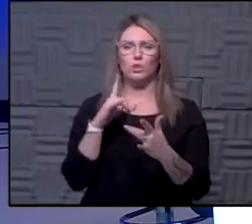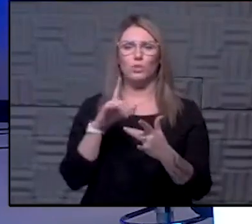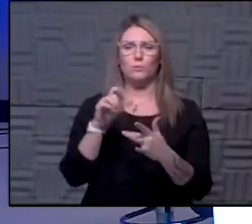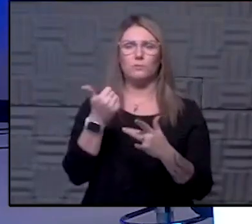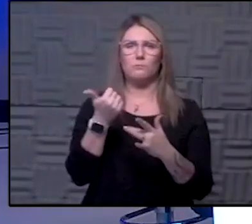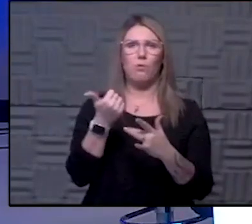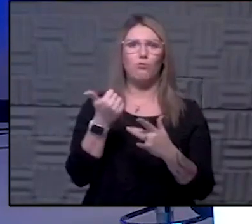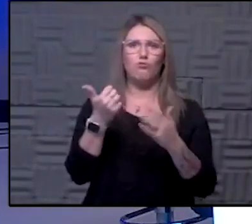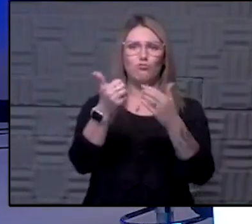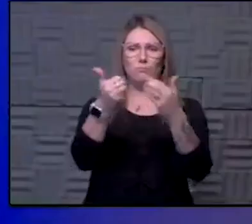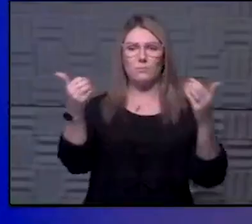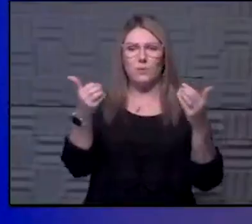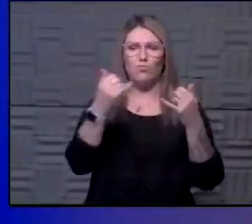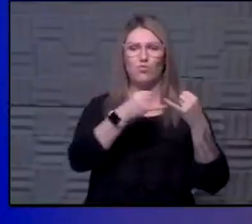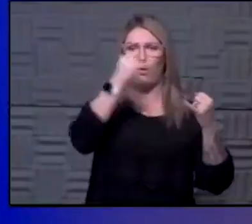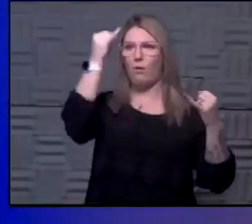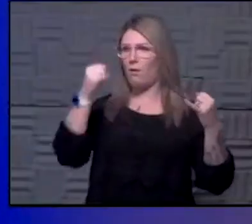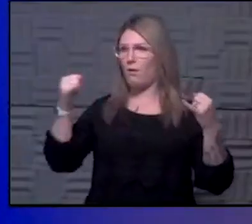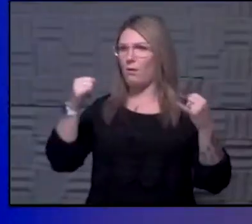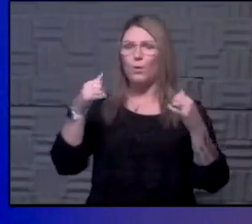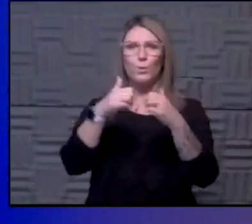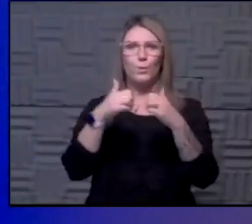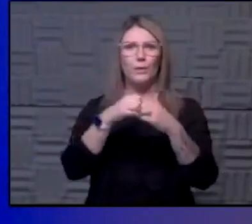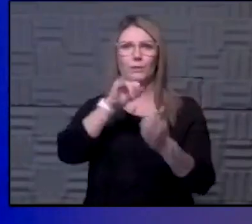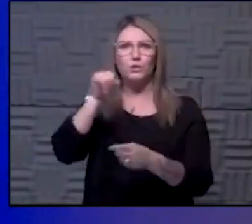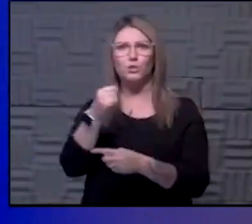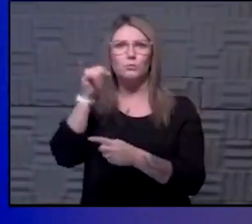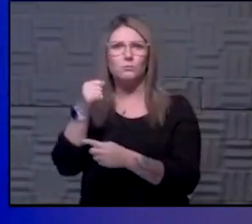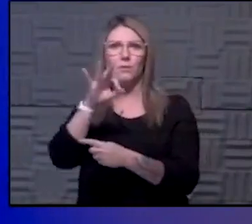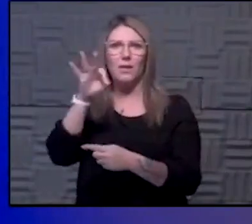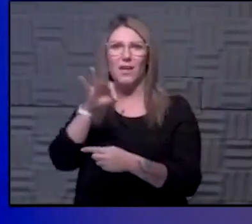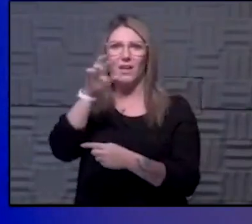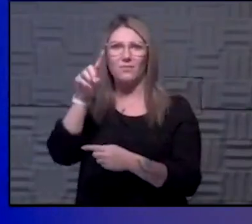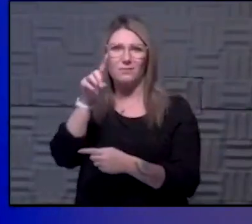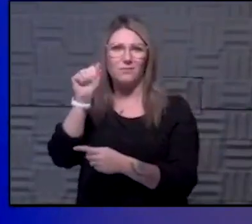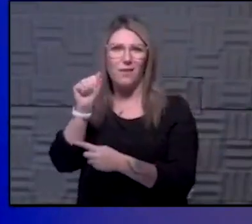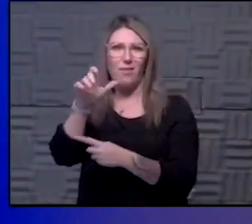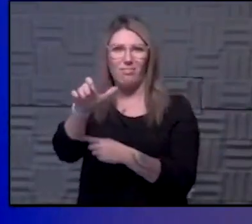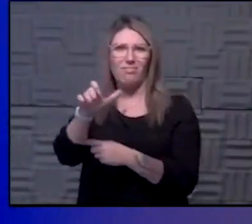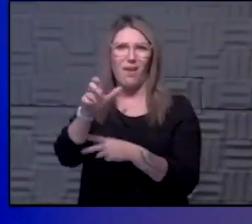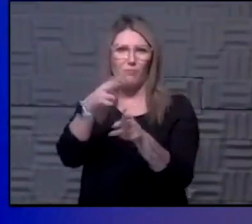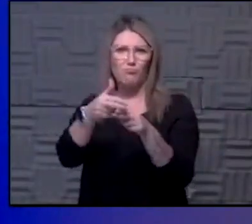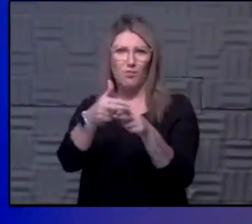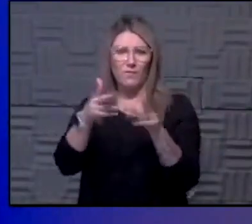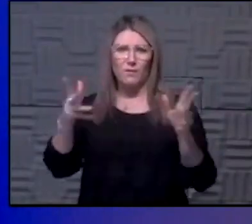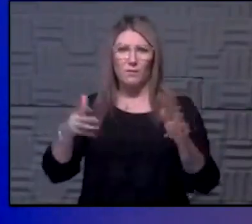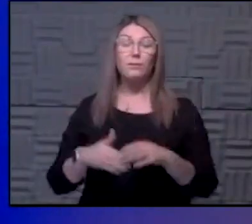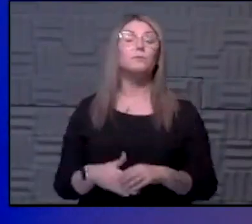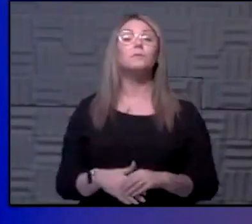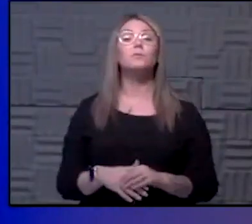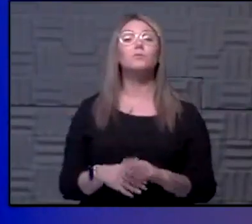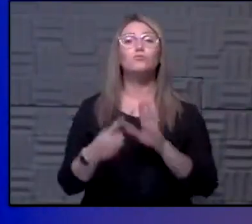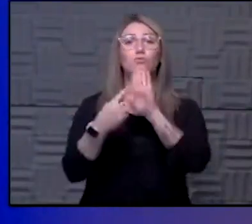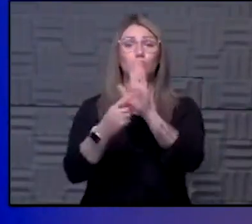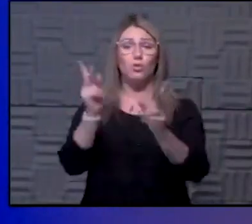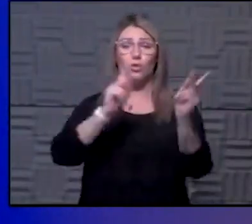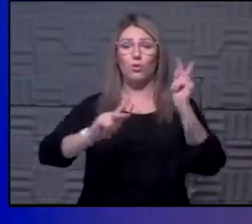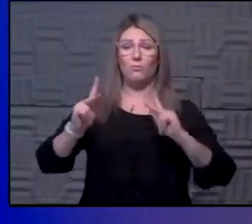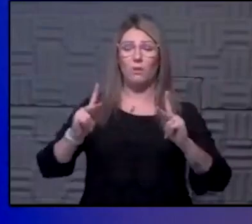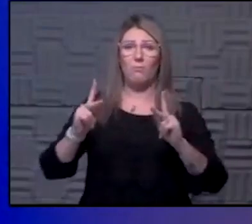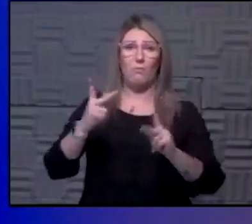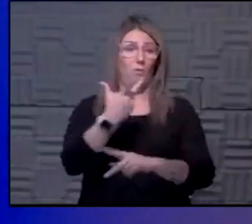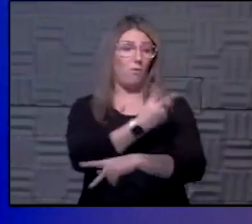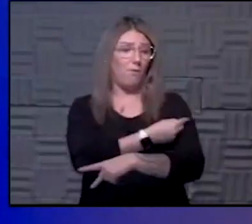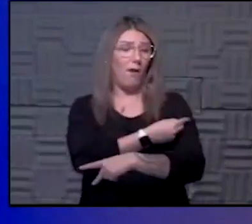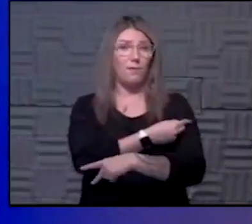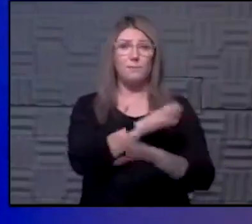separation curve in the J&J FDA brief where it shows people who got vaccinated and who got the placebo,